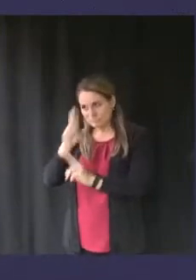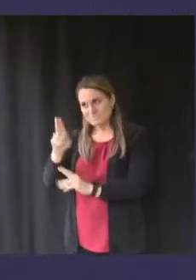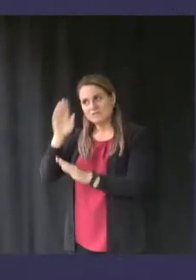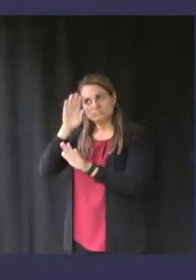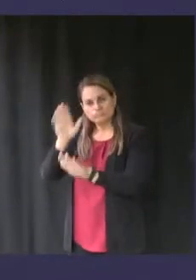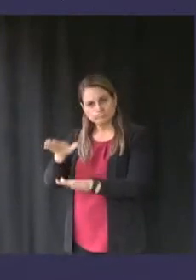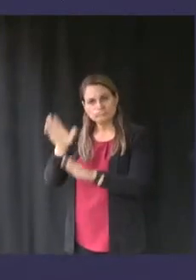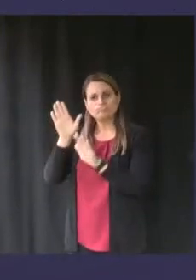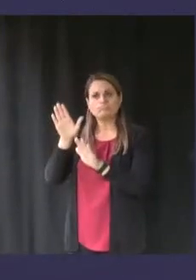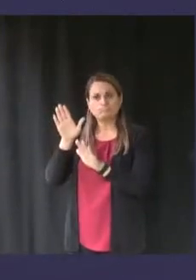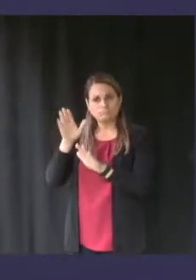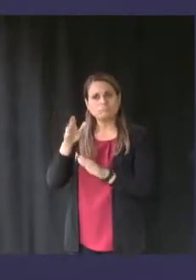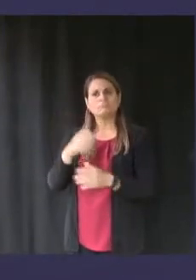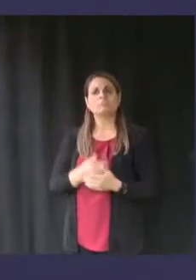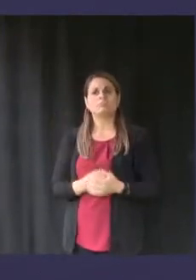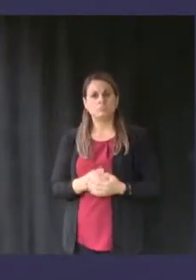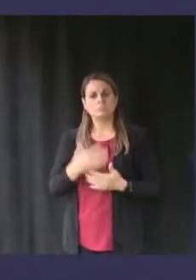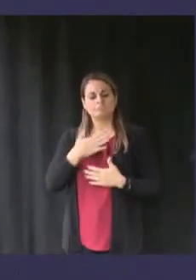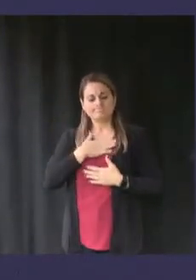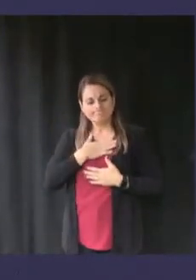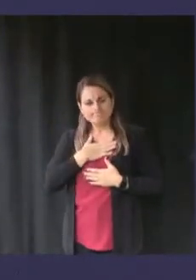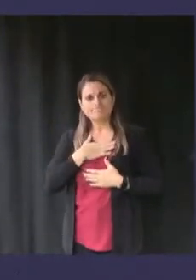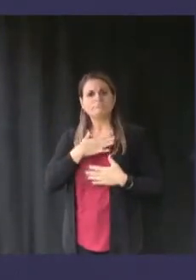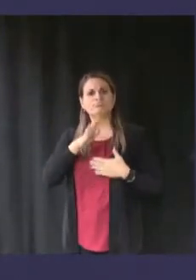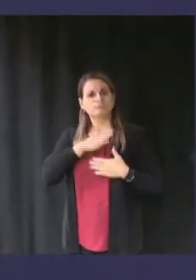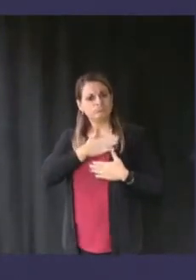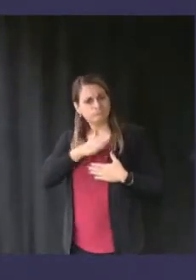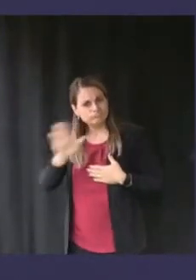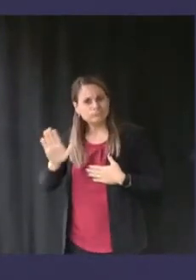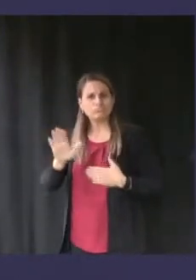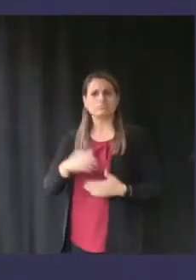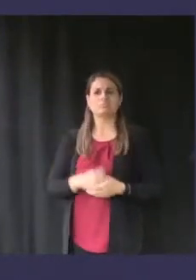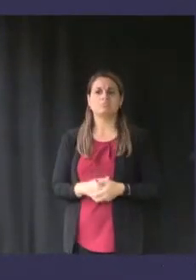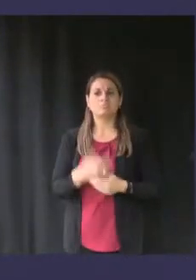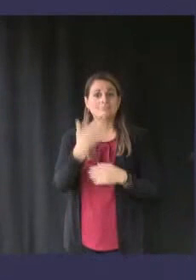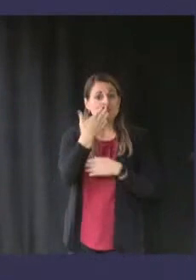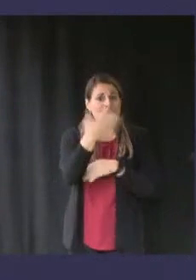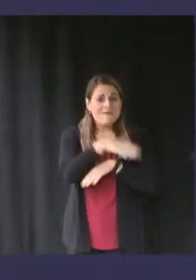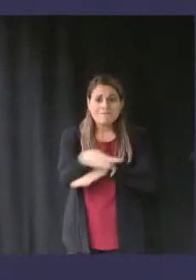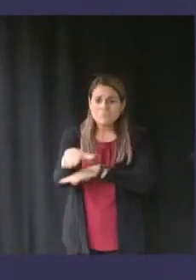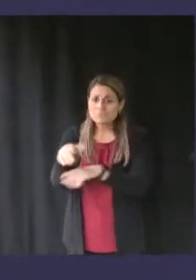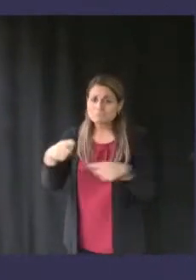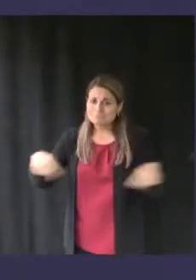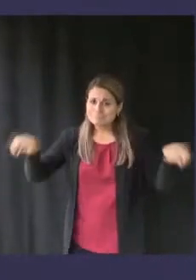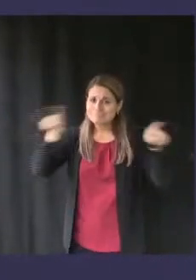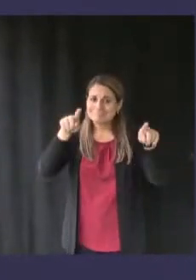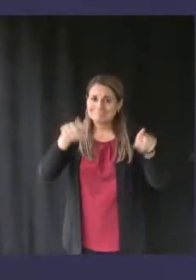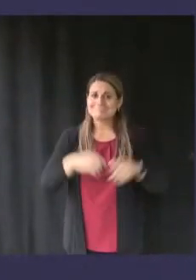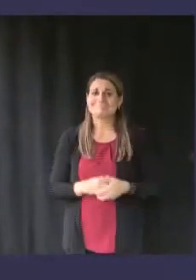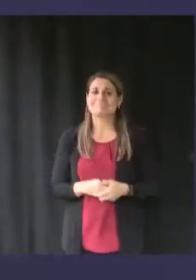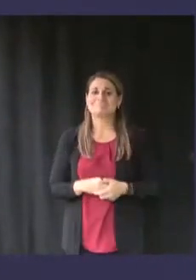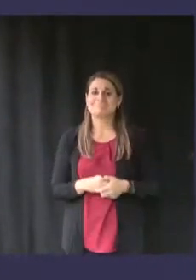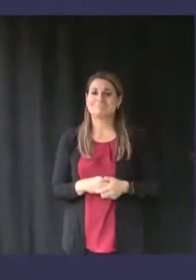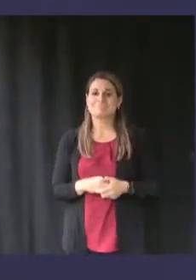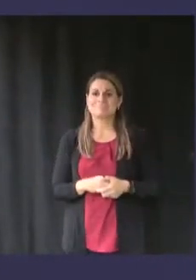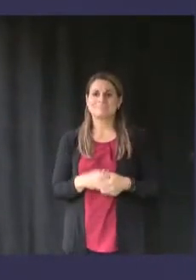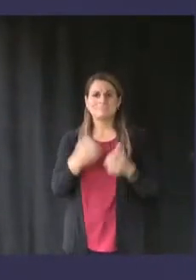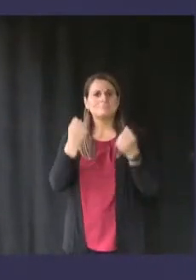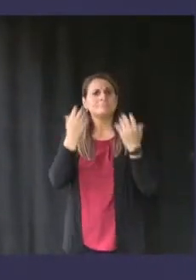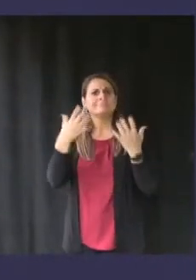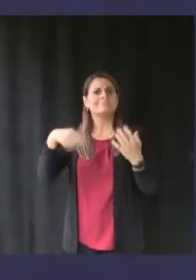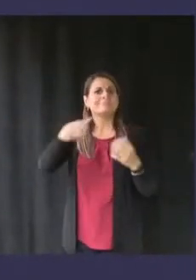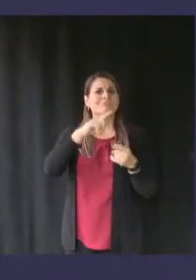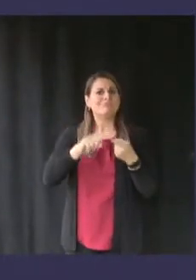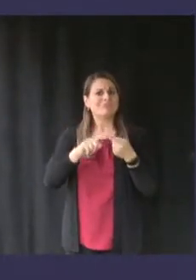up. But good afternoon to everyone. It's so wonderful to have so many of our close friends